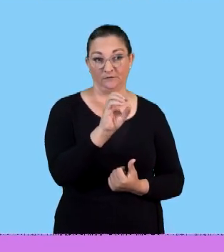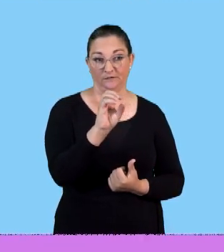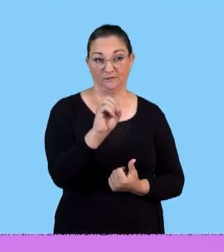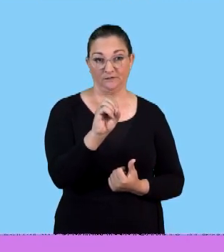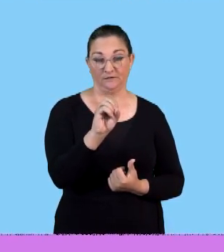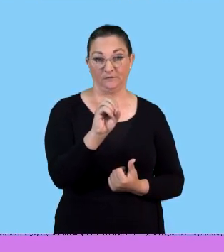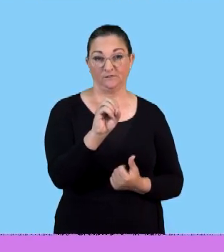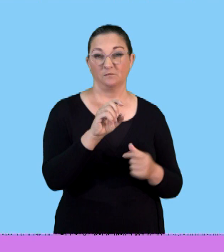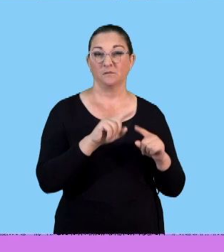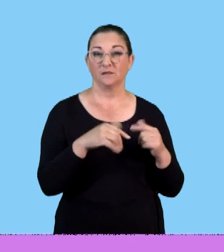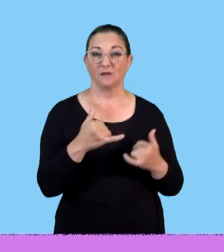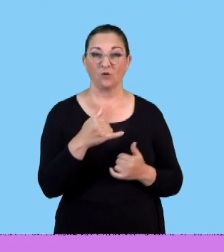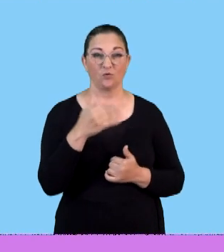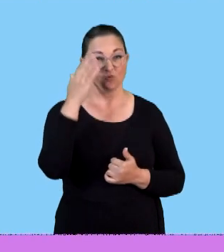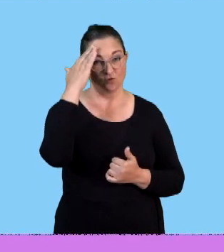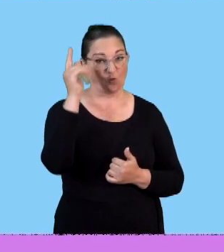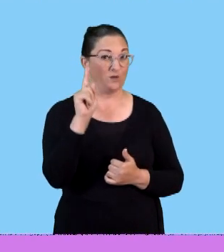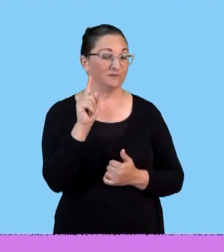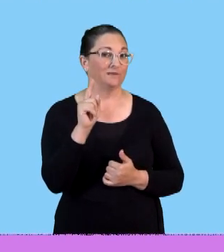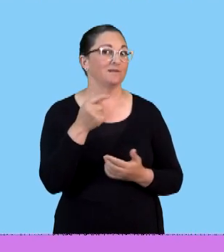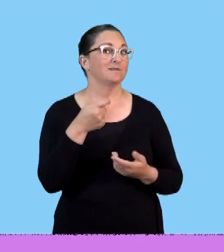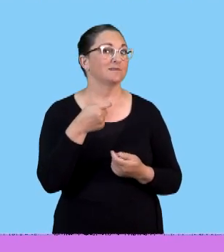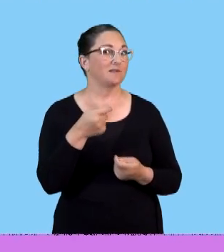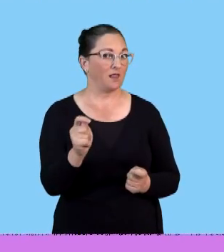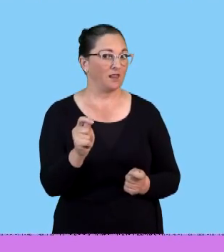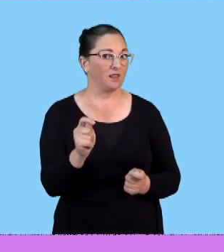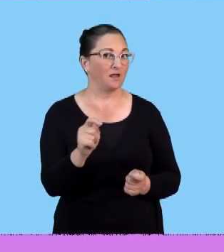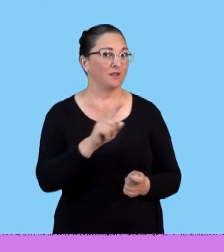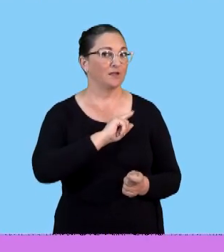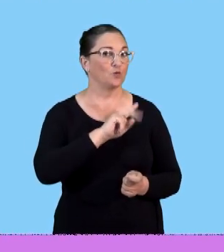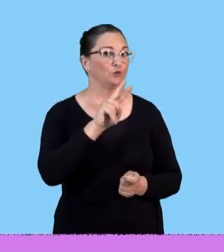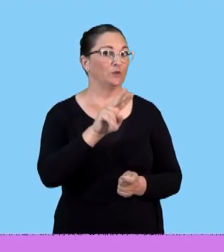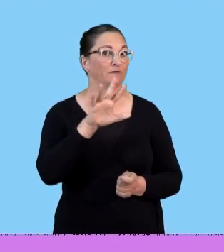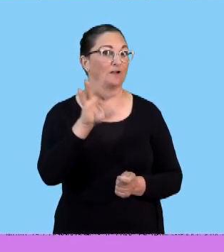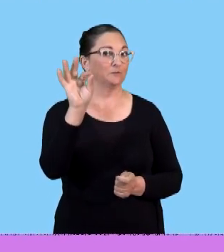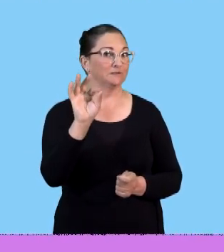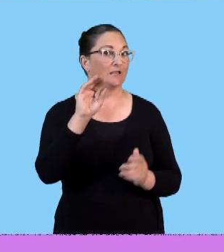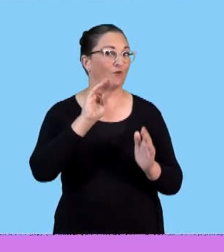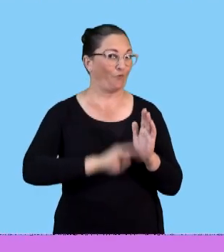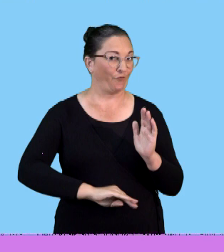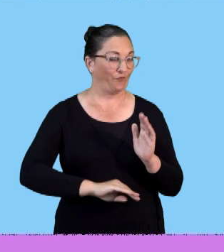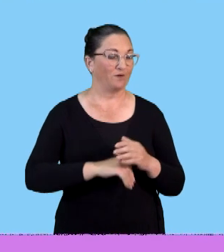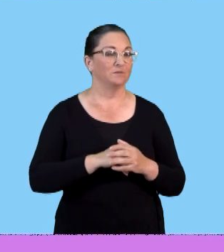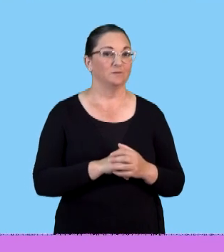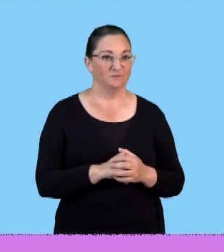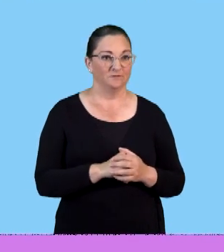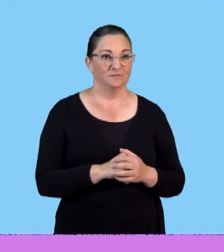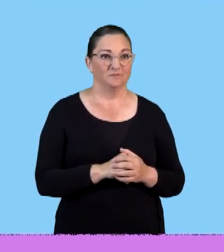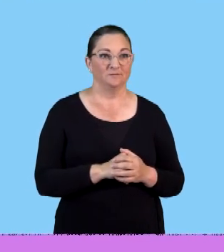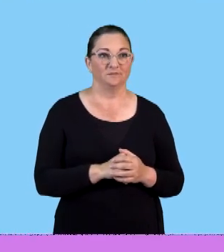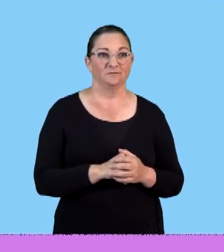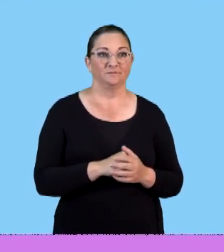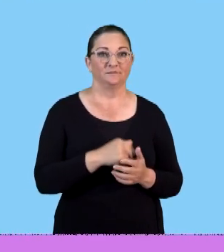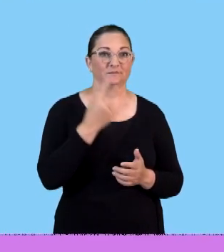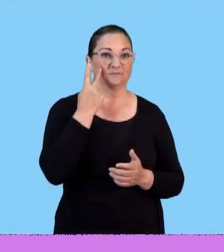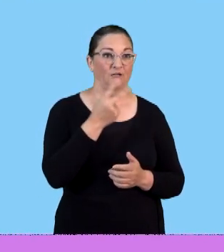5,400 Rand. But now please note, remember there's a sale, so you'll get 25% discount. So therefore,